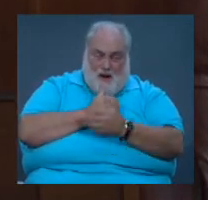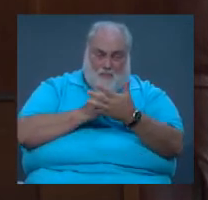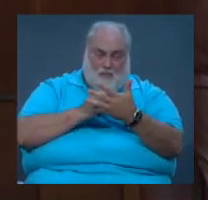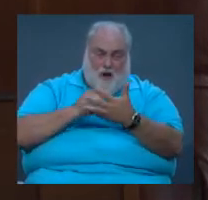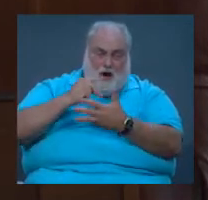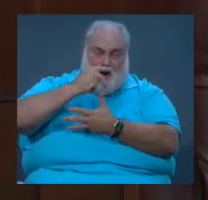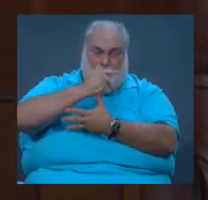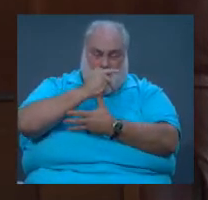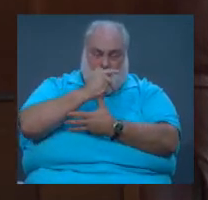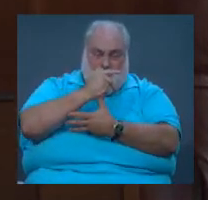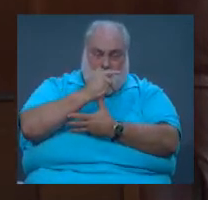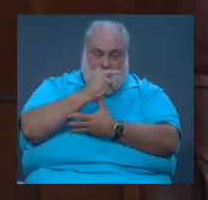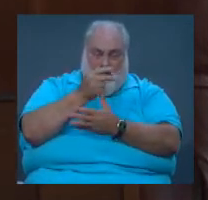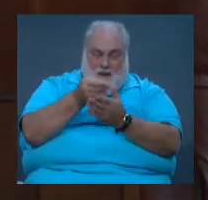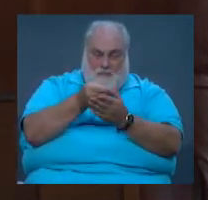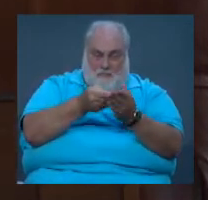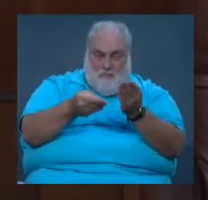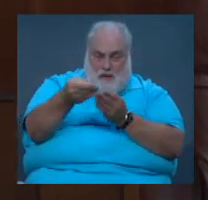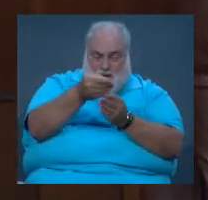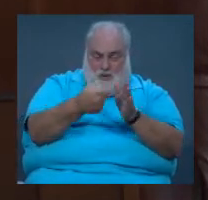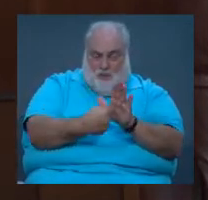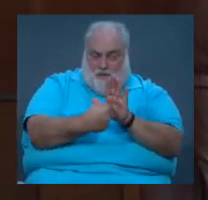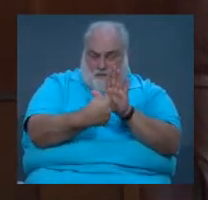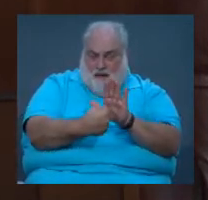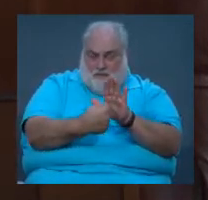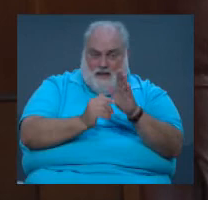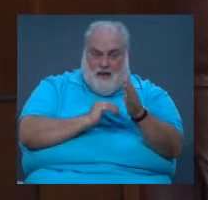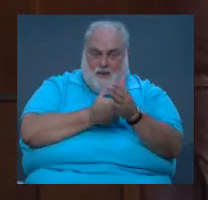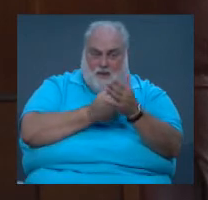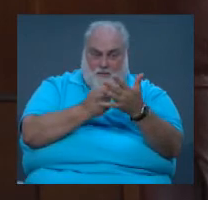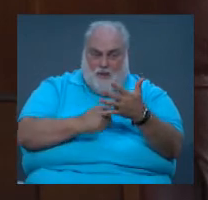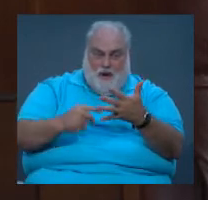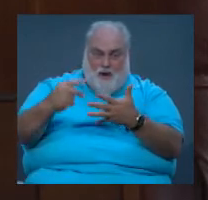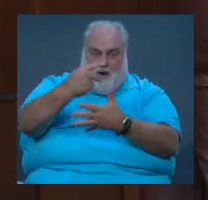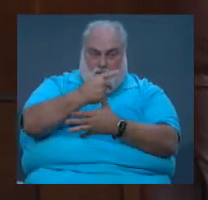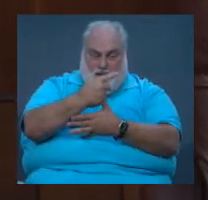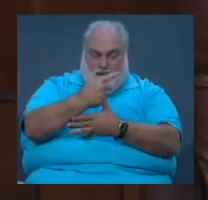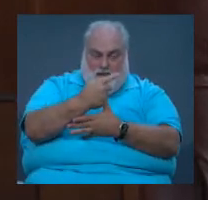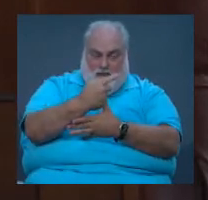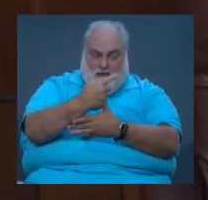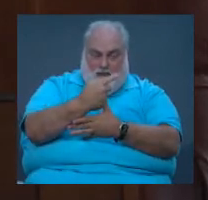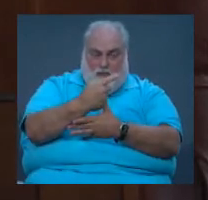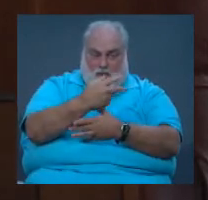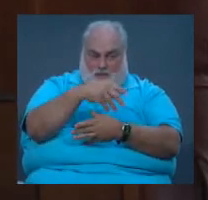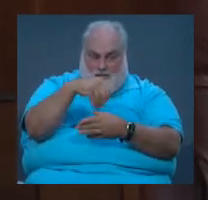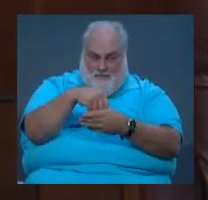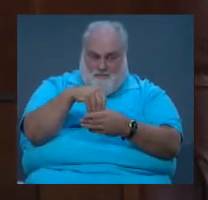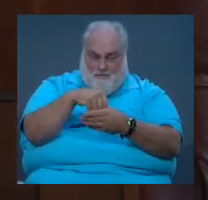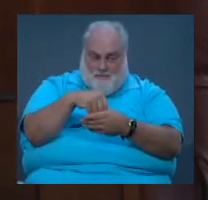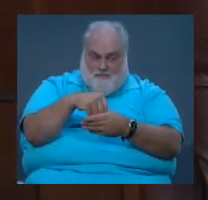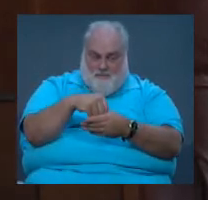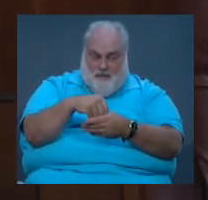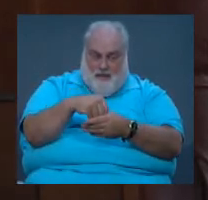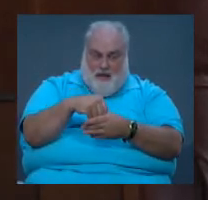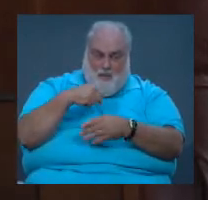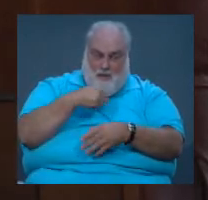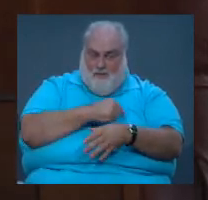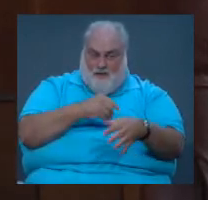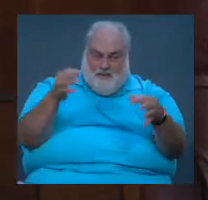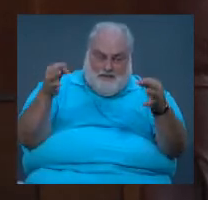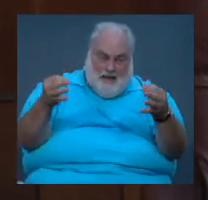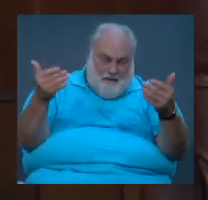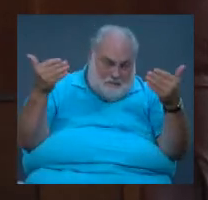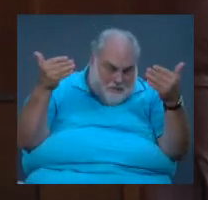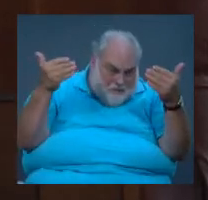I'm a firm believer that a budget reflects our priorities. That will be reflected within the budget on where we decide and